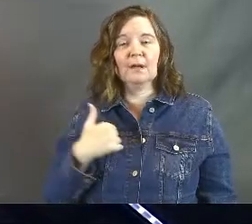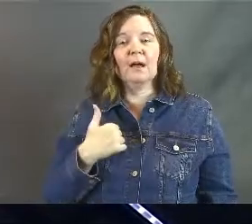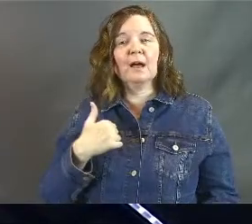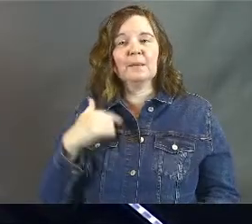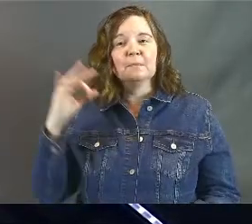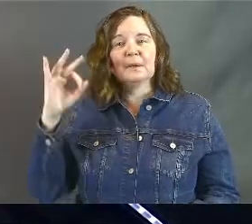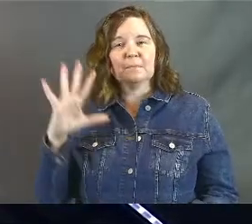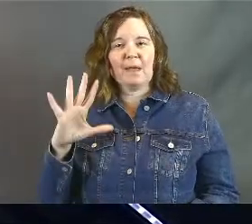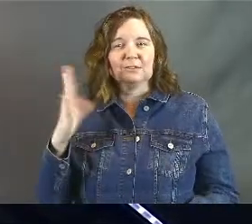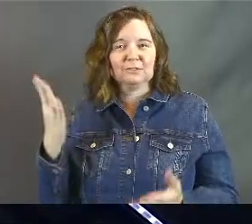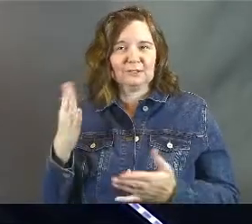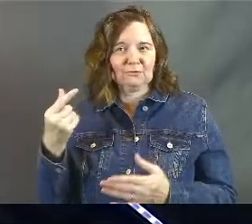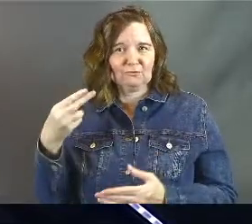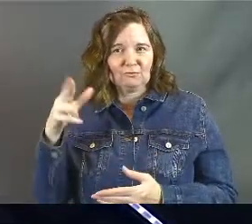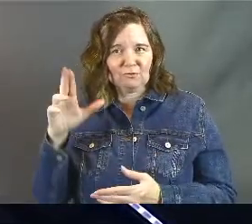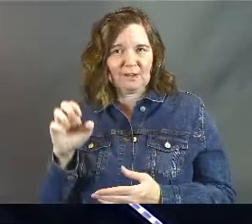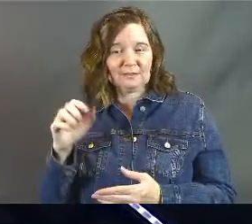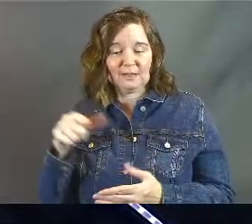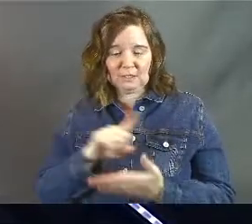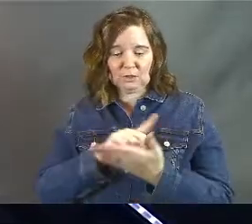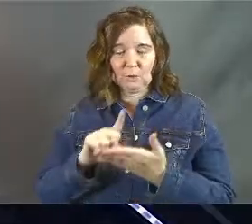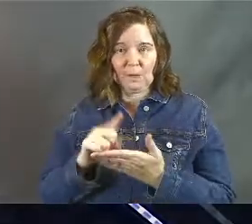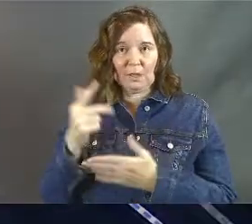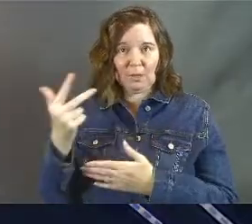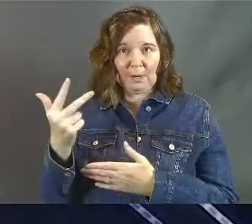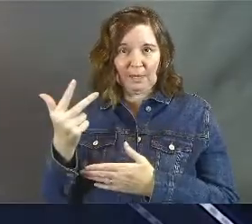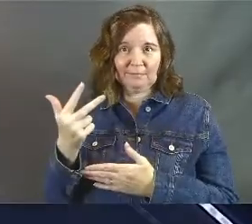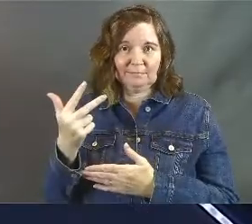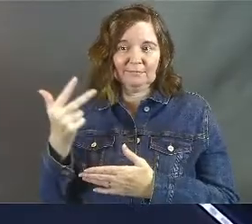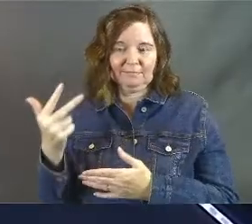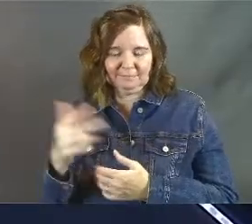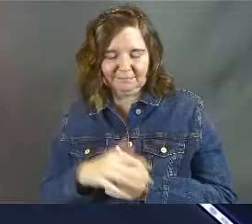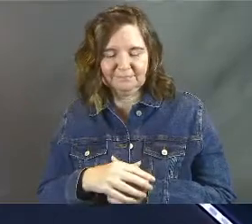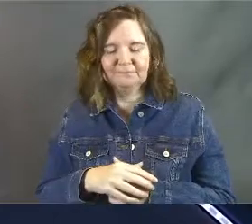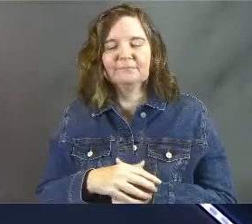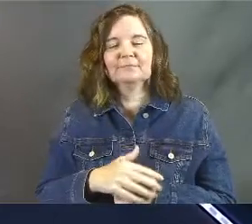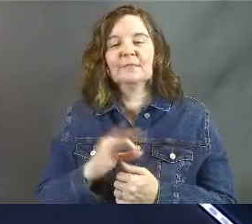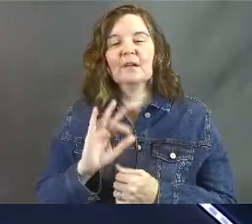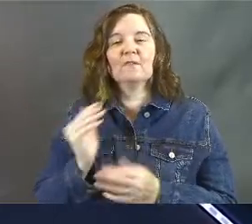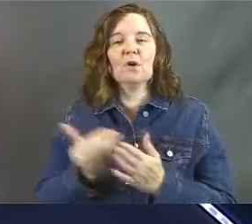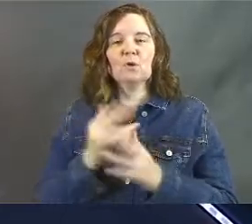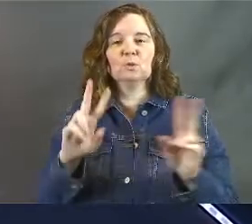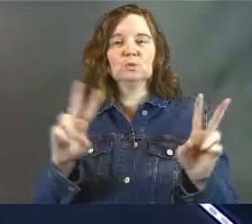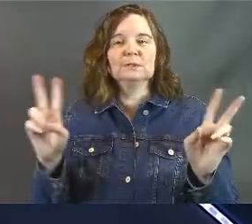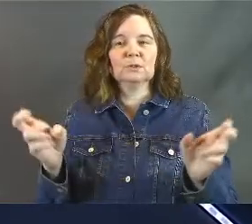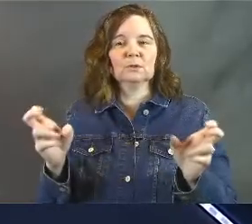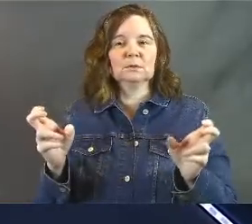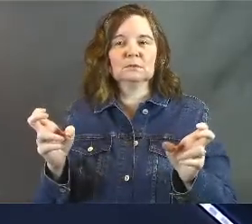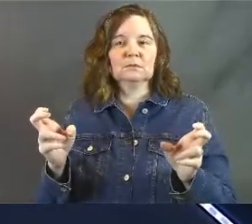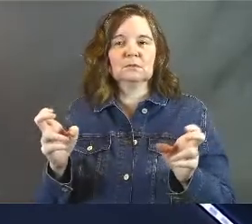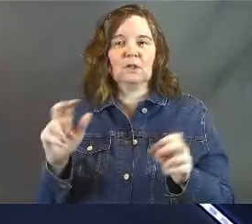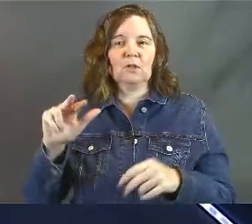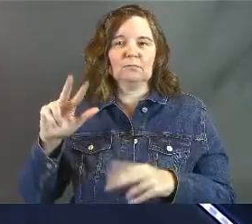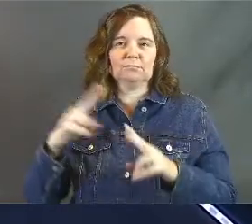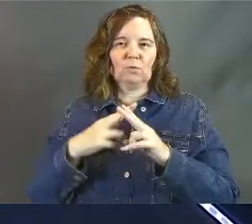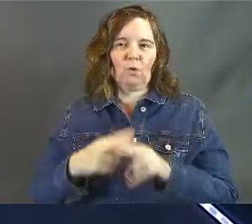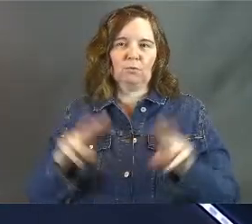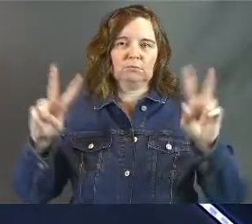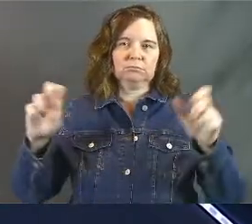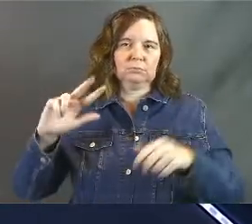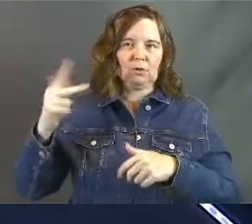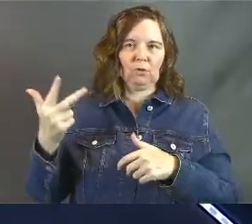Grace, and it's a privilege to be with you guys. This is week three of our new series, The Third